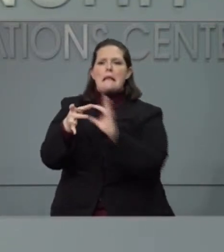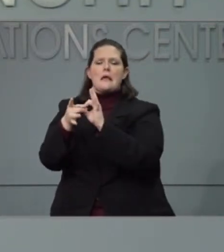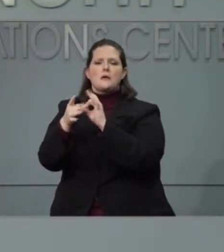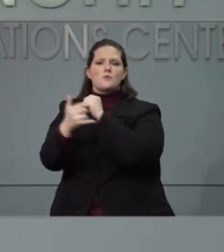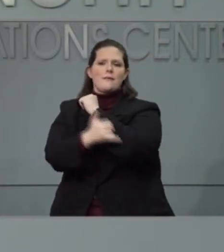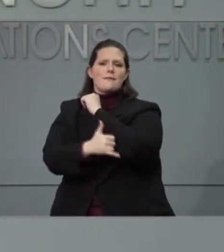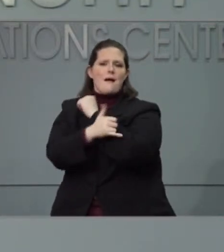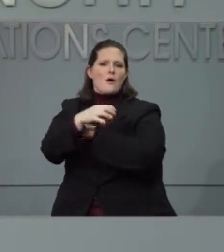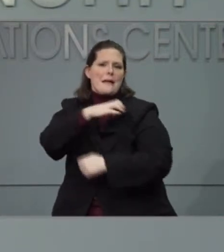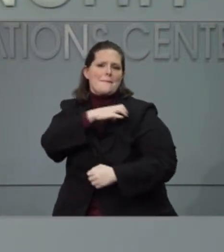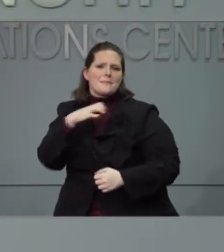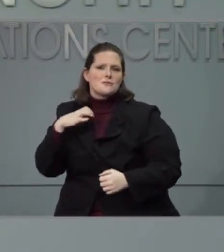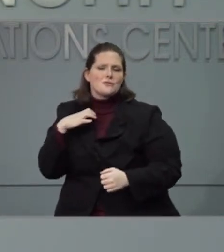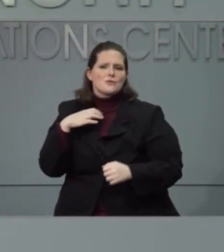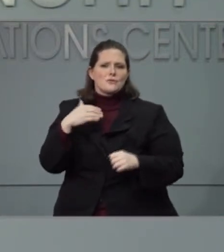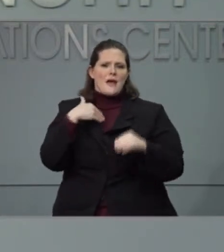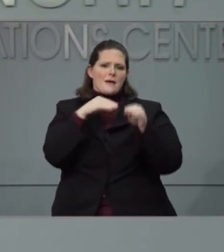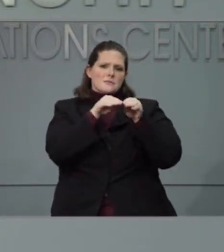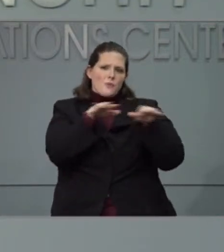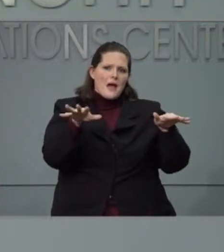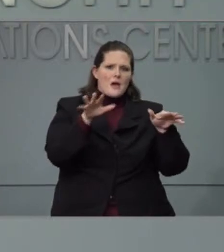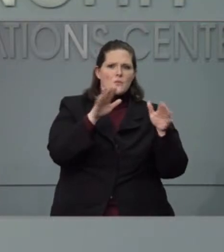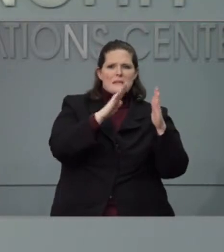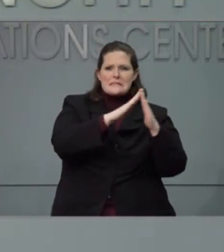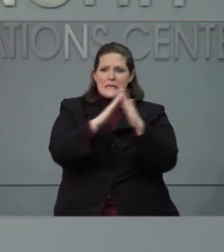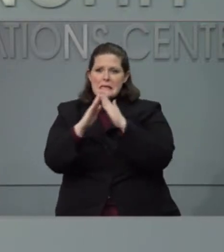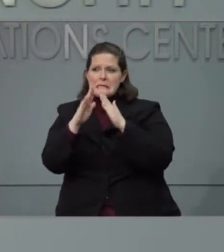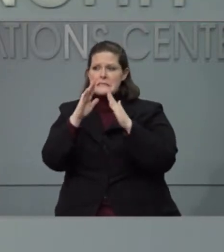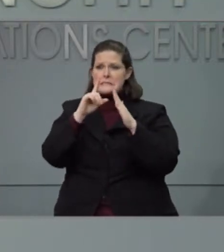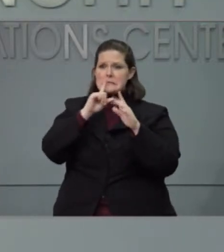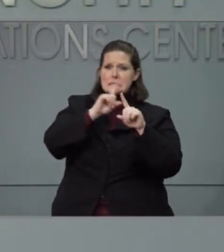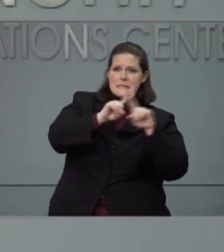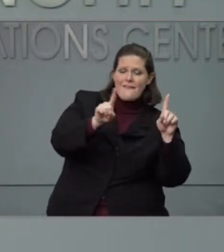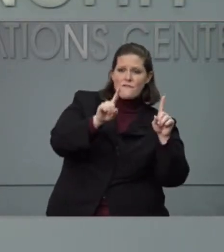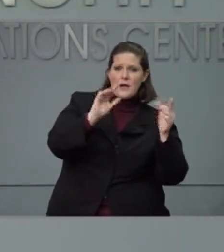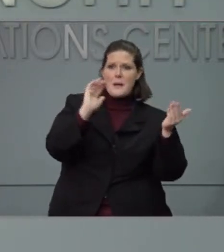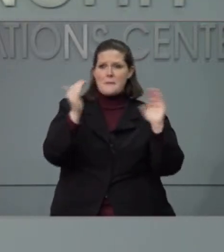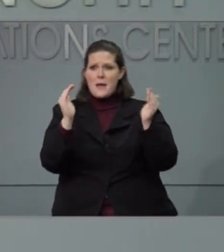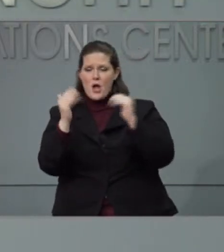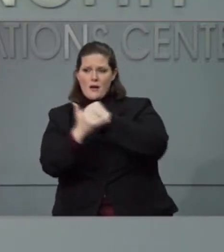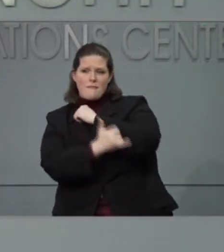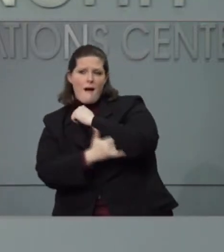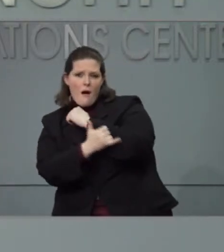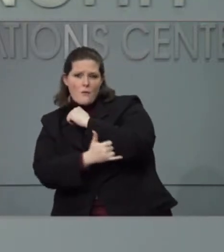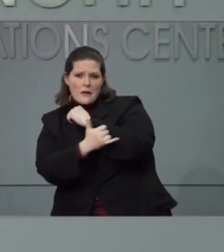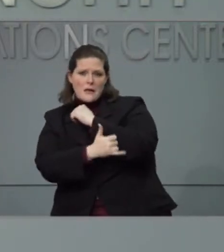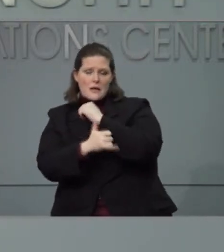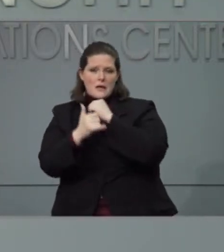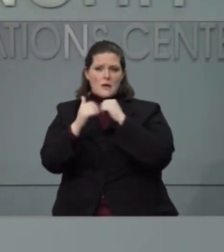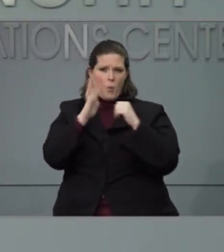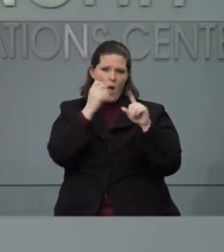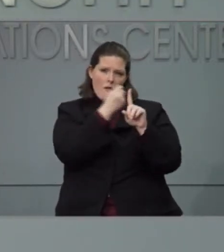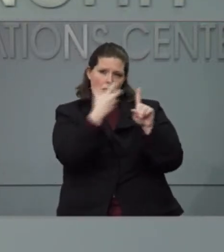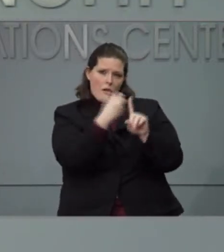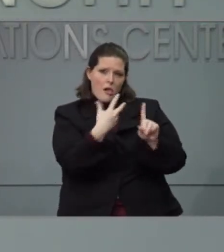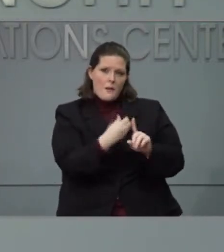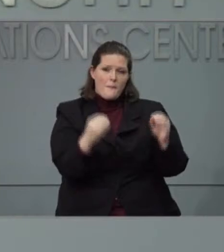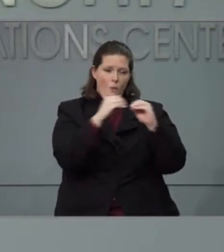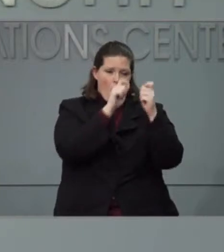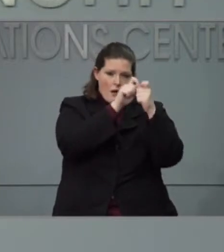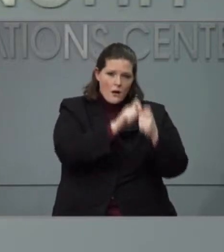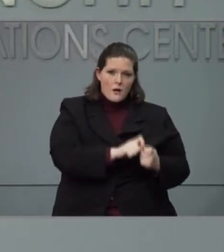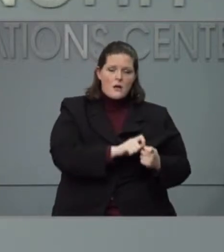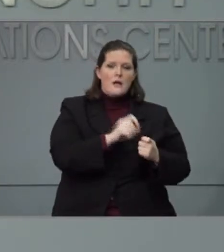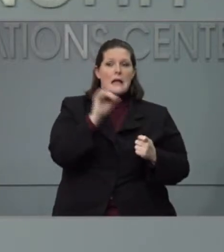within cities if there's the metrics are different for cities versus counties? And you mentioned that if things get worse, there would be a